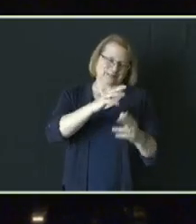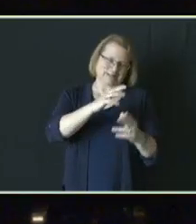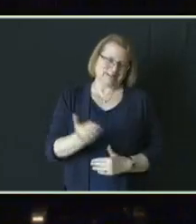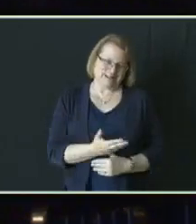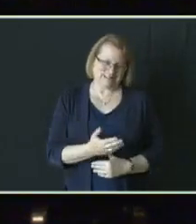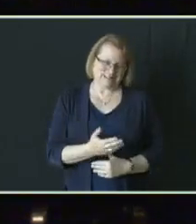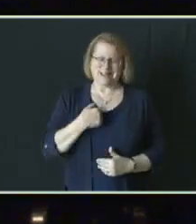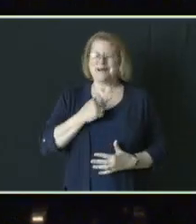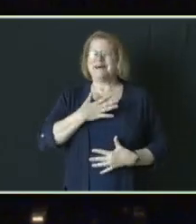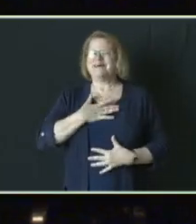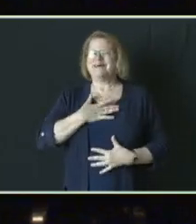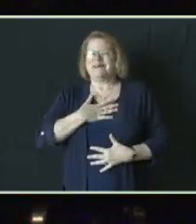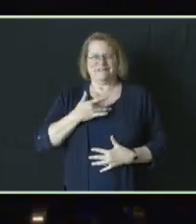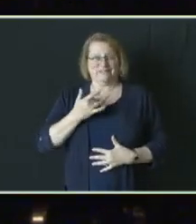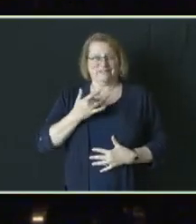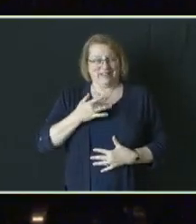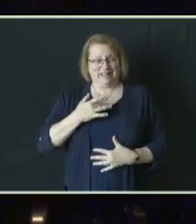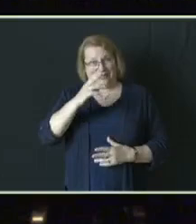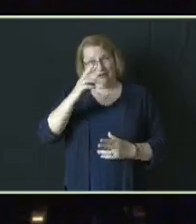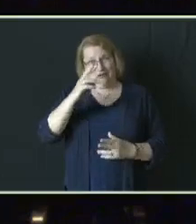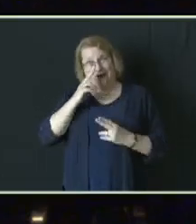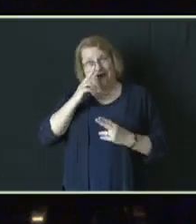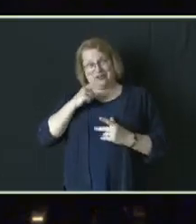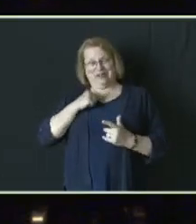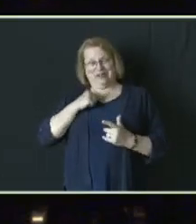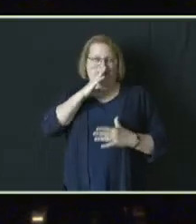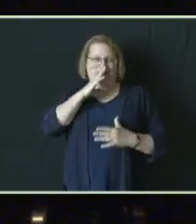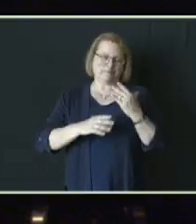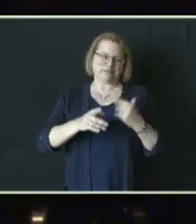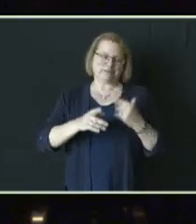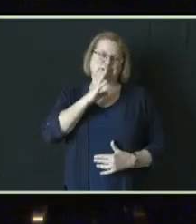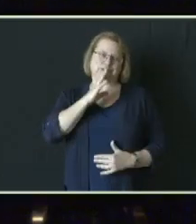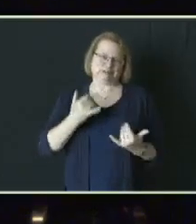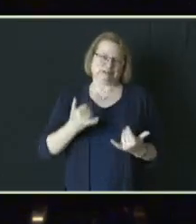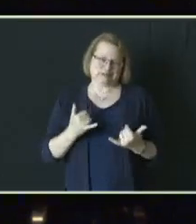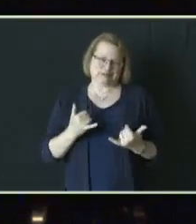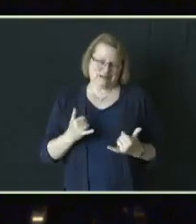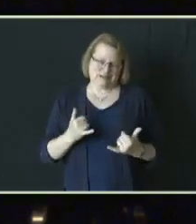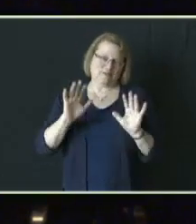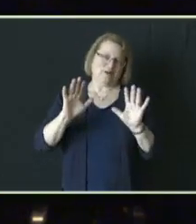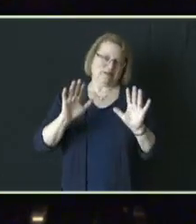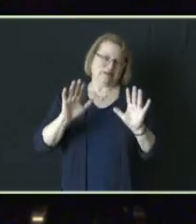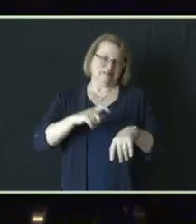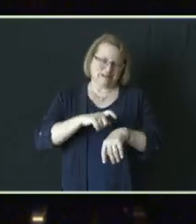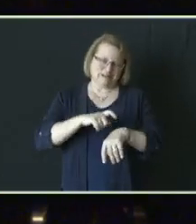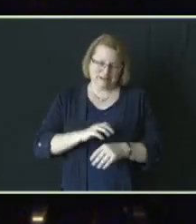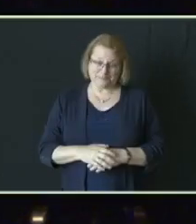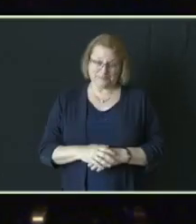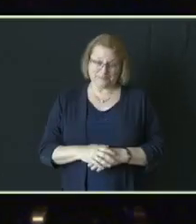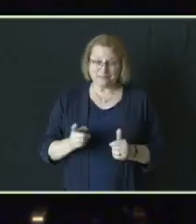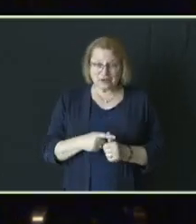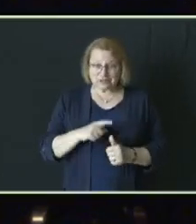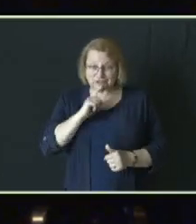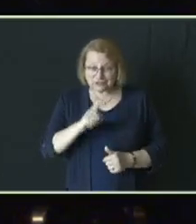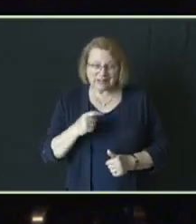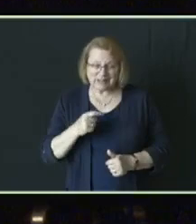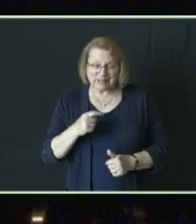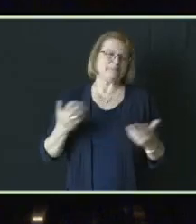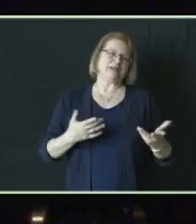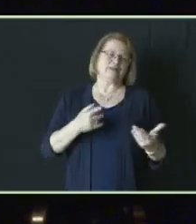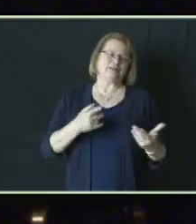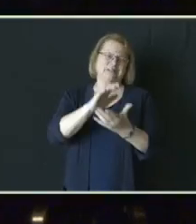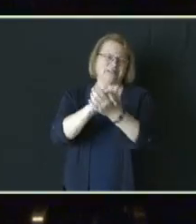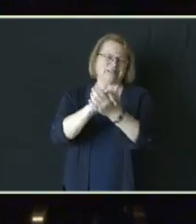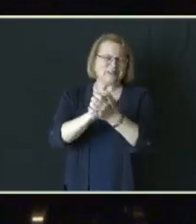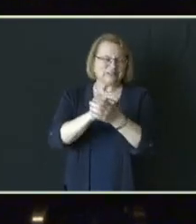and humbled to speak at this wonderful occasion. First and foremost, I'm here to say congratulations to